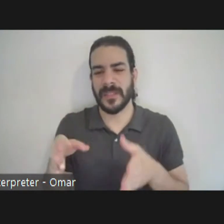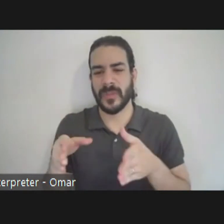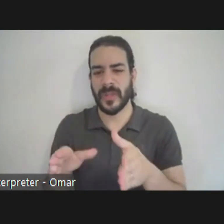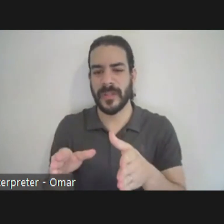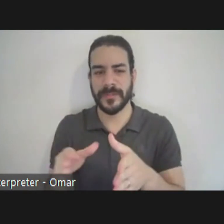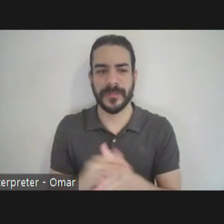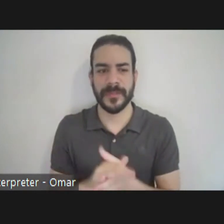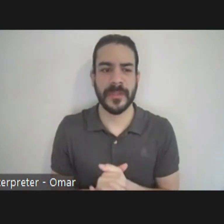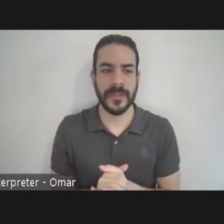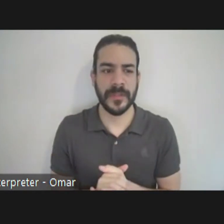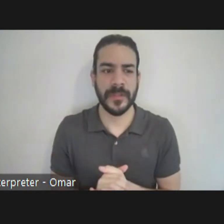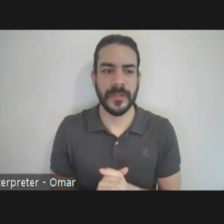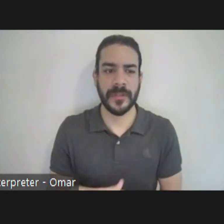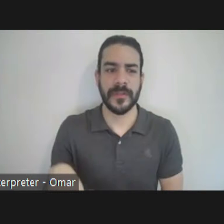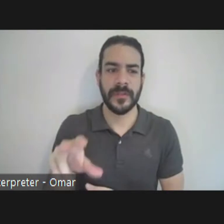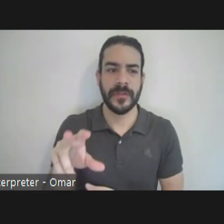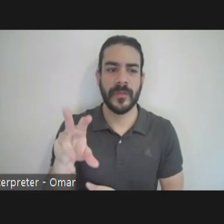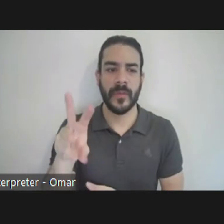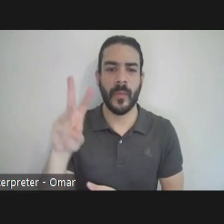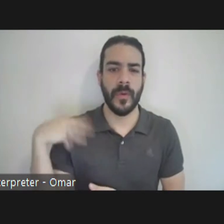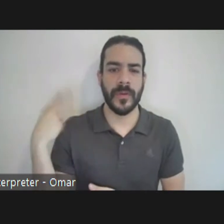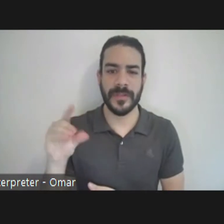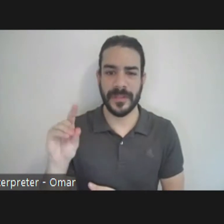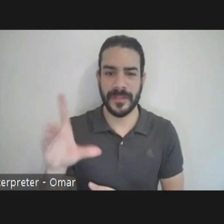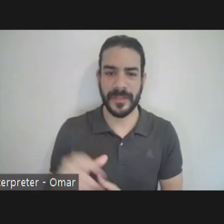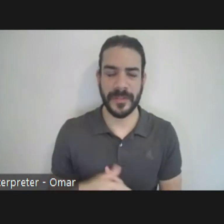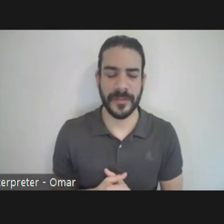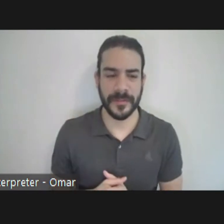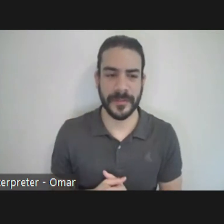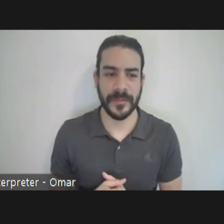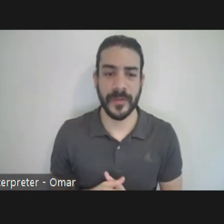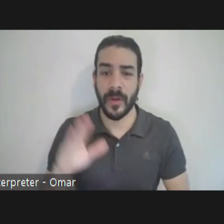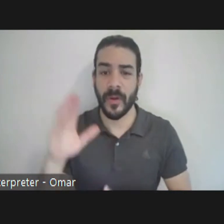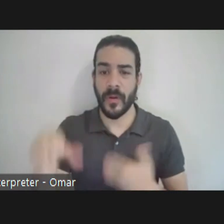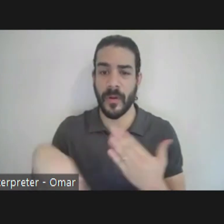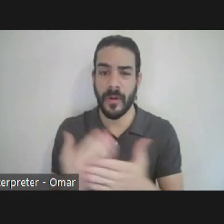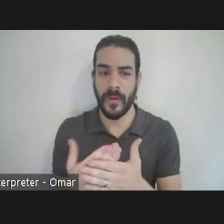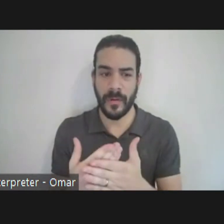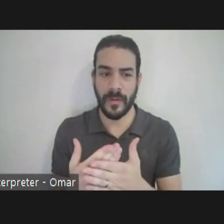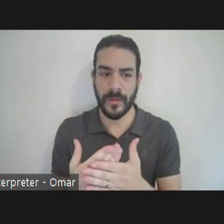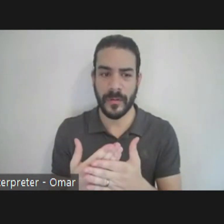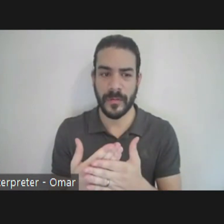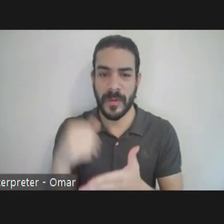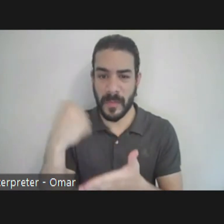20024. All mail testimony must be received,